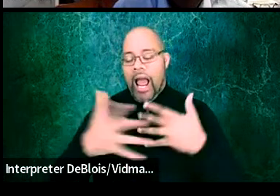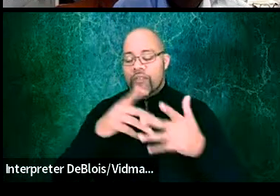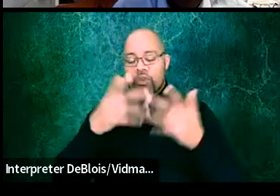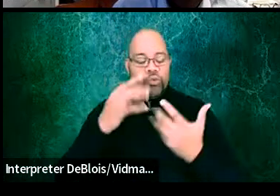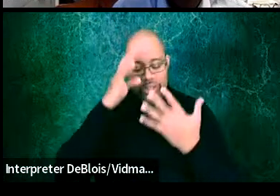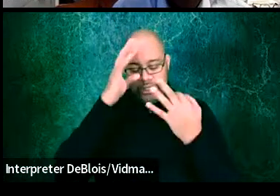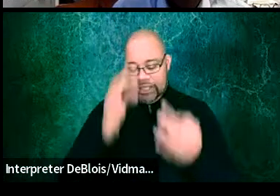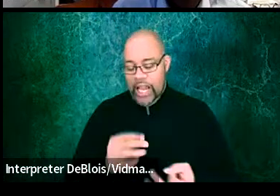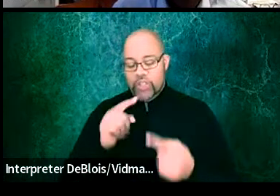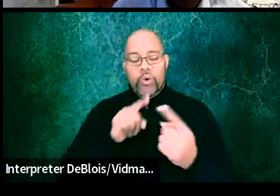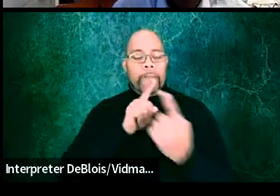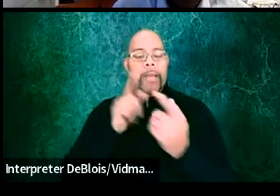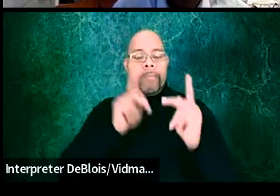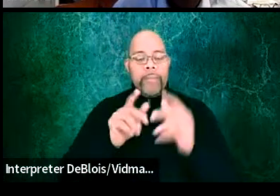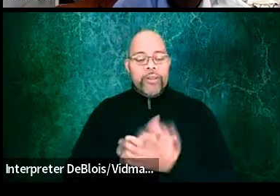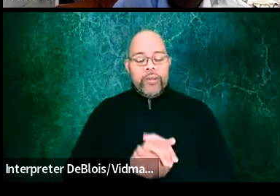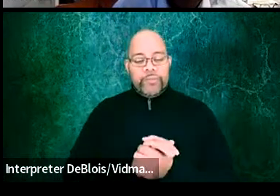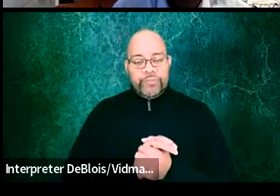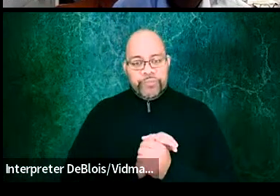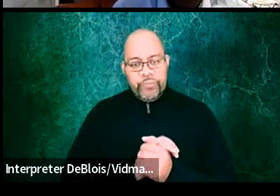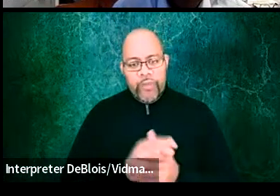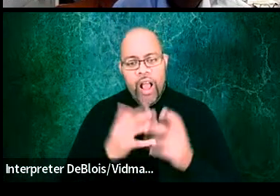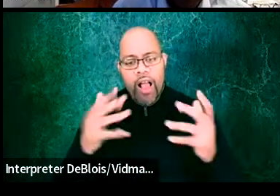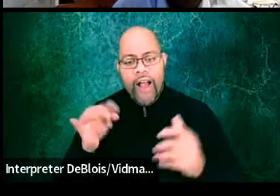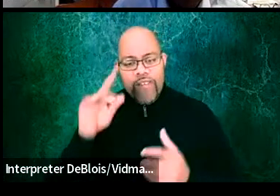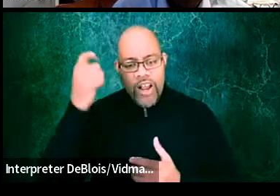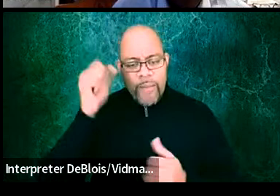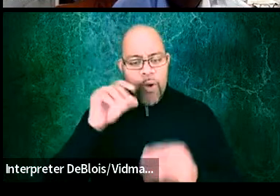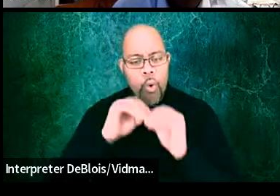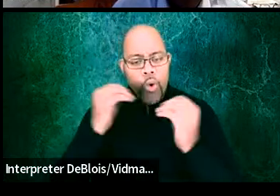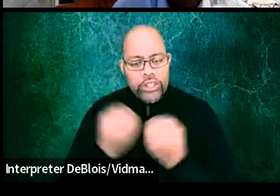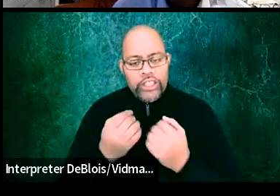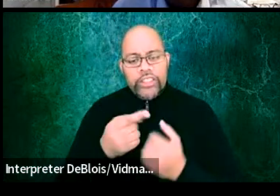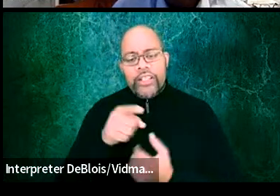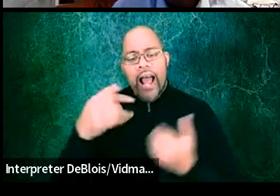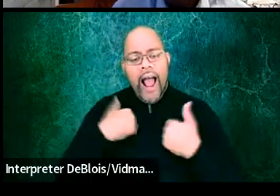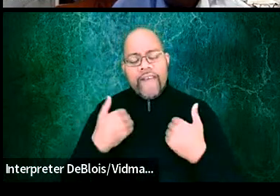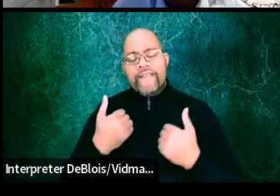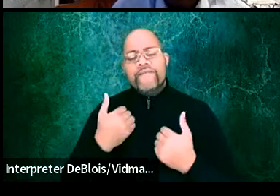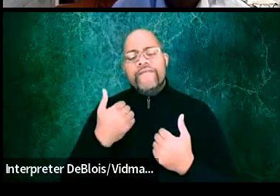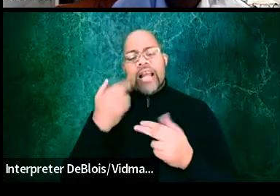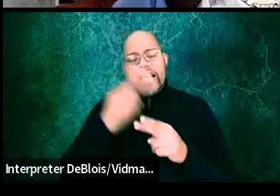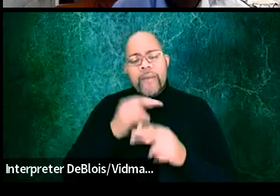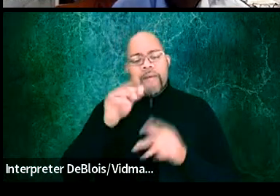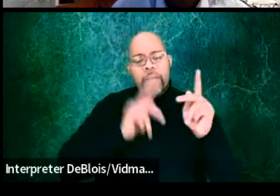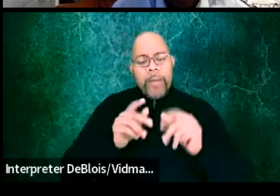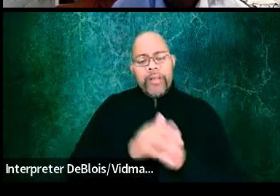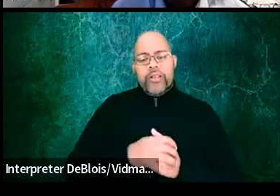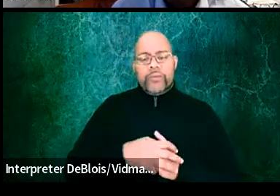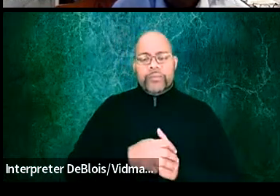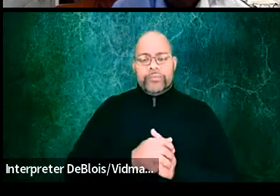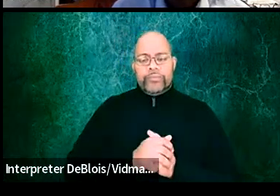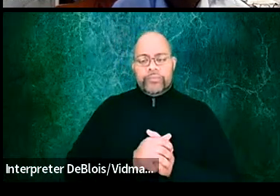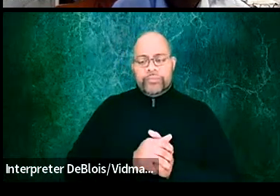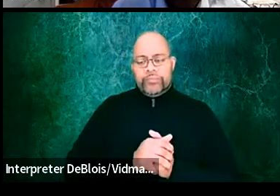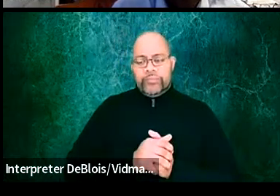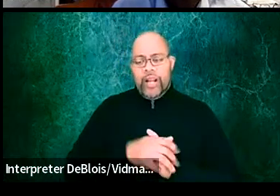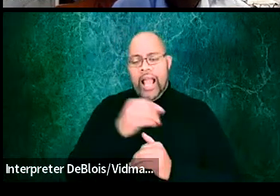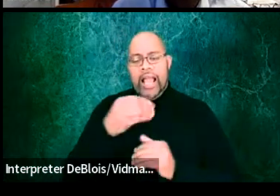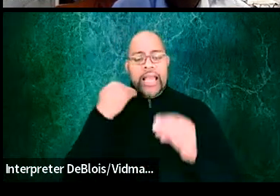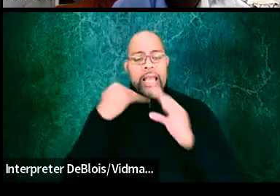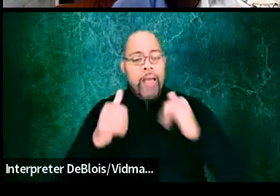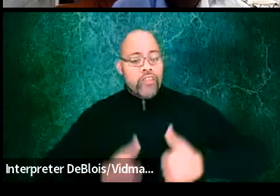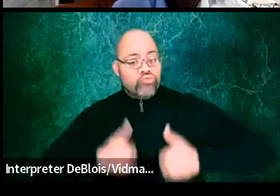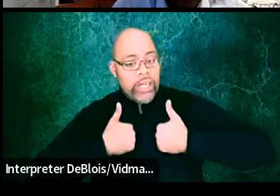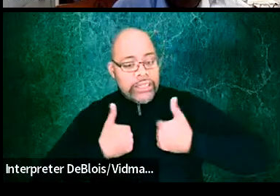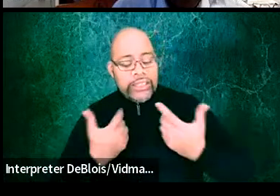choose to meet people. A lot of government organizations, they have names of people and email addresses